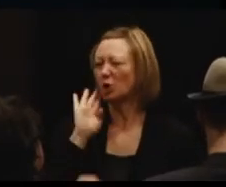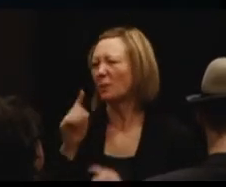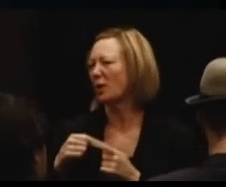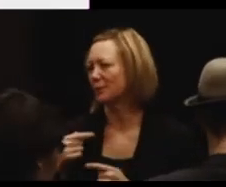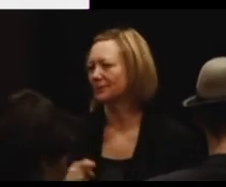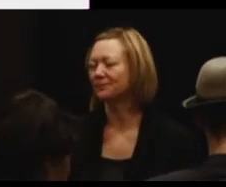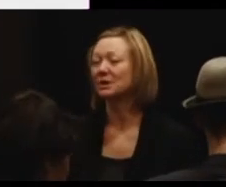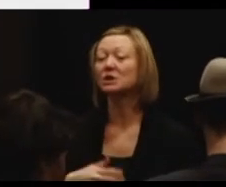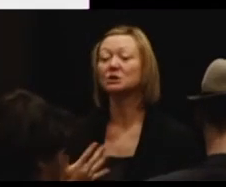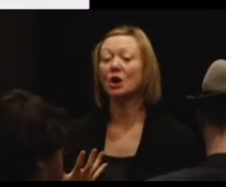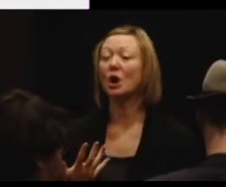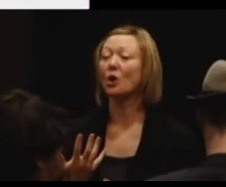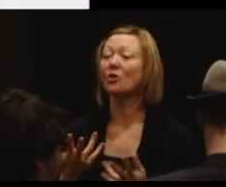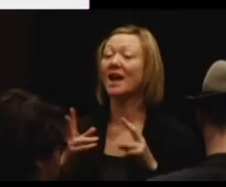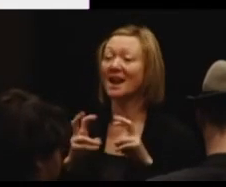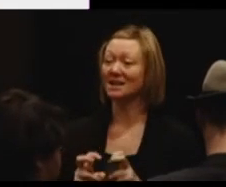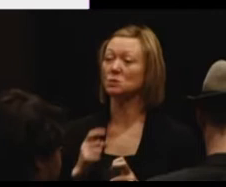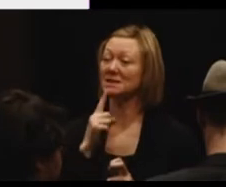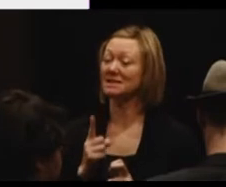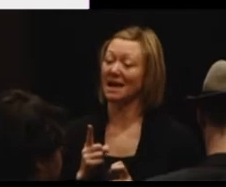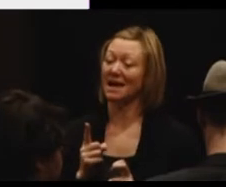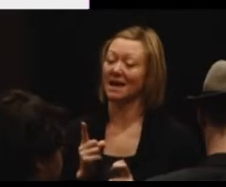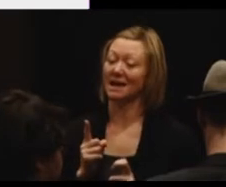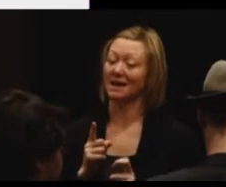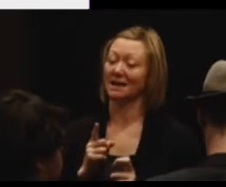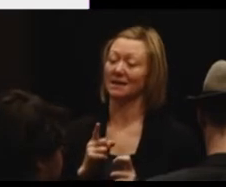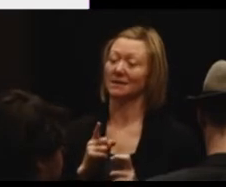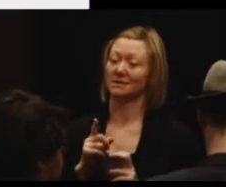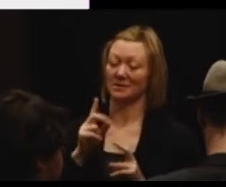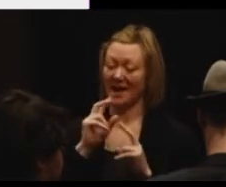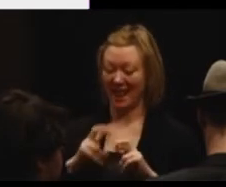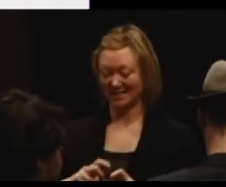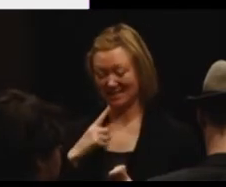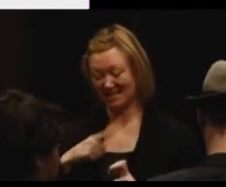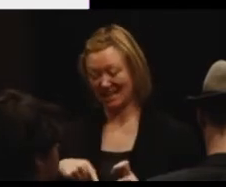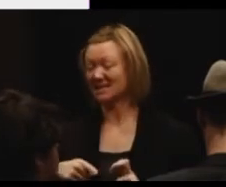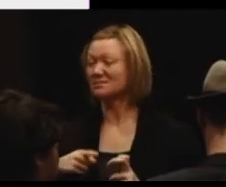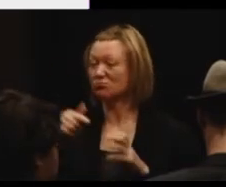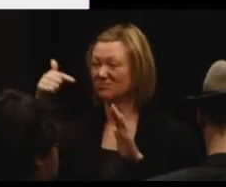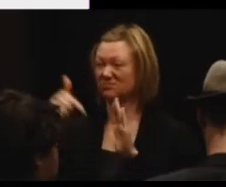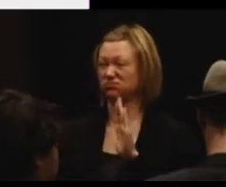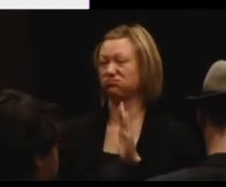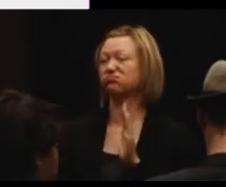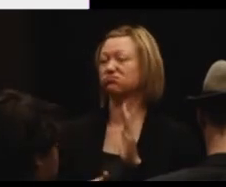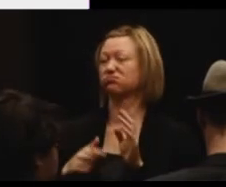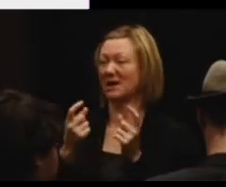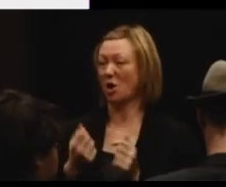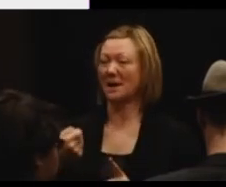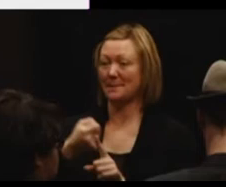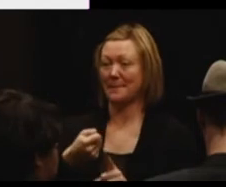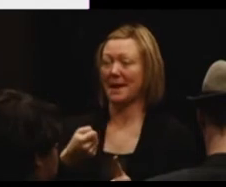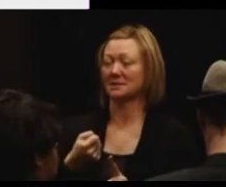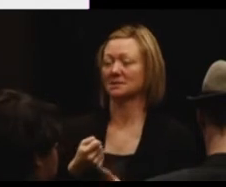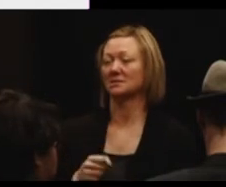analysis does suggest that we have profound impacts of the internet on economic well-being. We're talking about at least 10% that we can measure, but probably